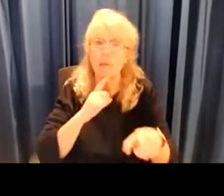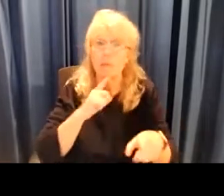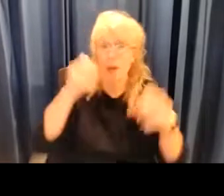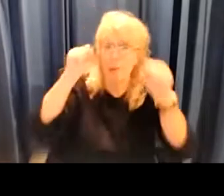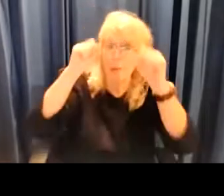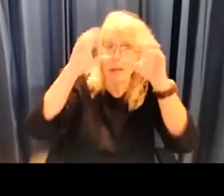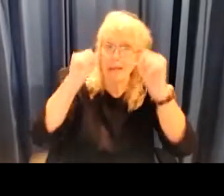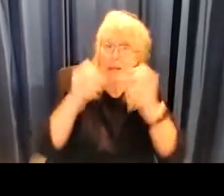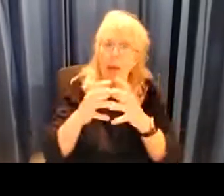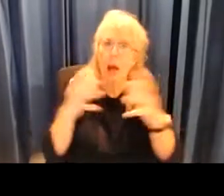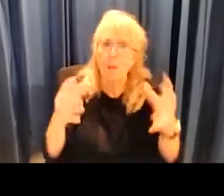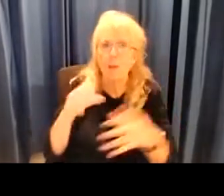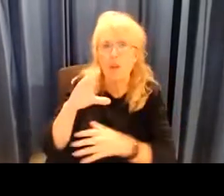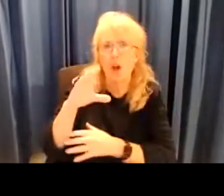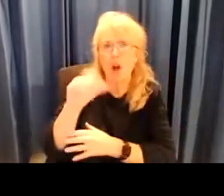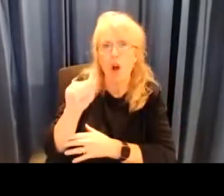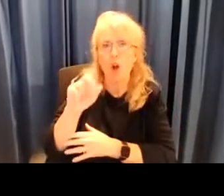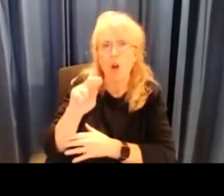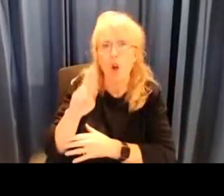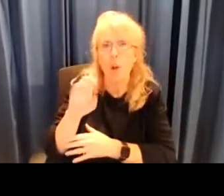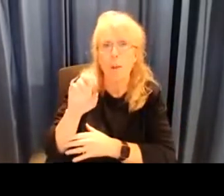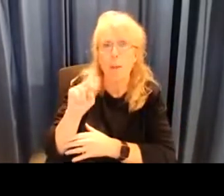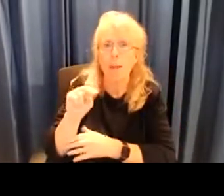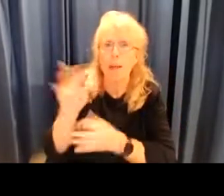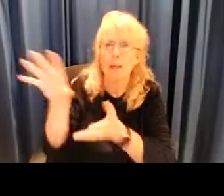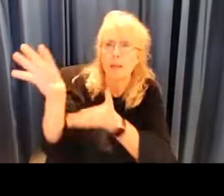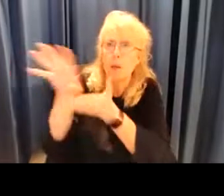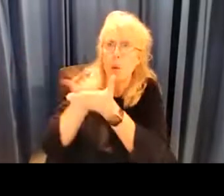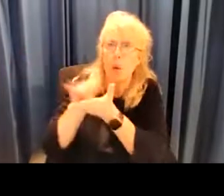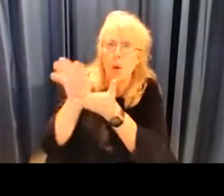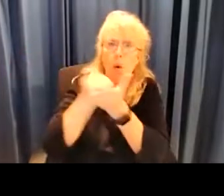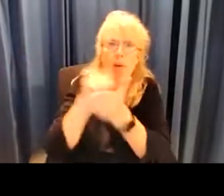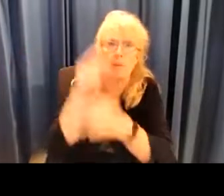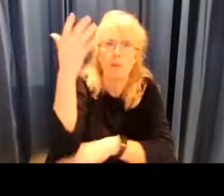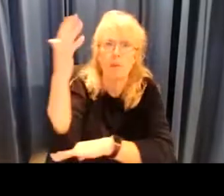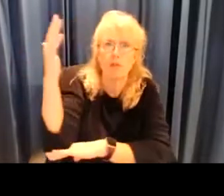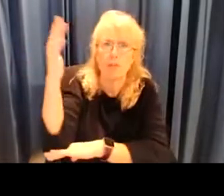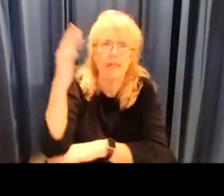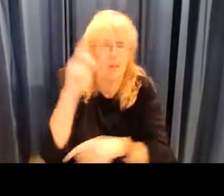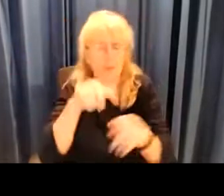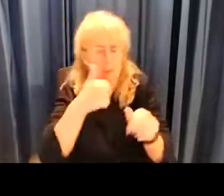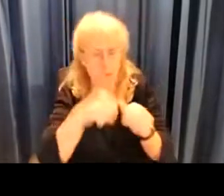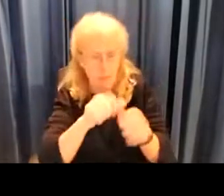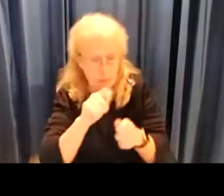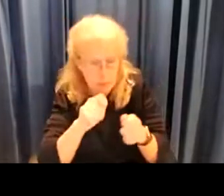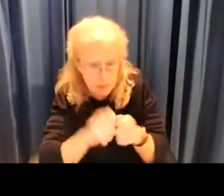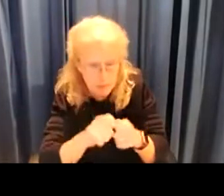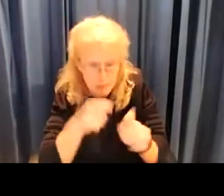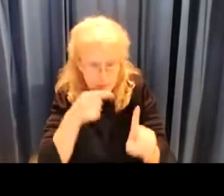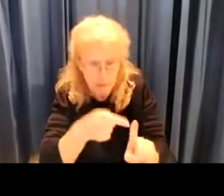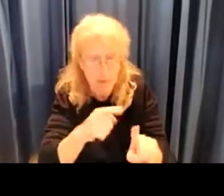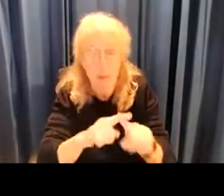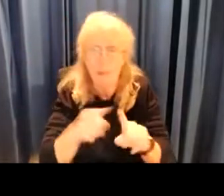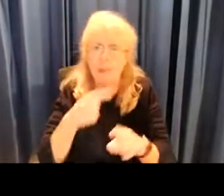the trees. And I can't remember, so don't hold me specifically to that, but they said, for example, you have a 2x4, and